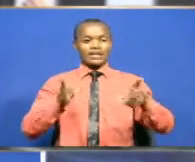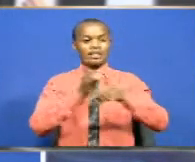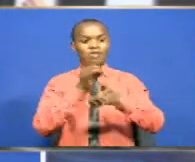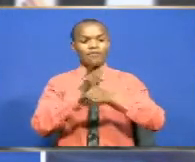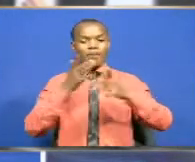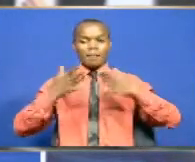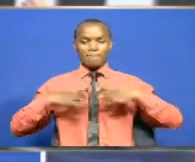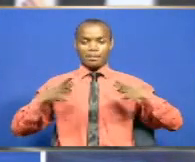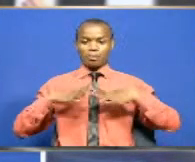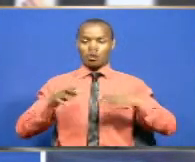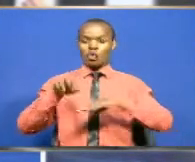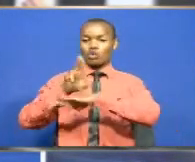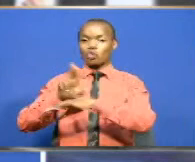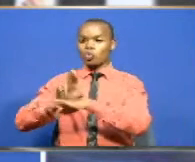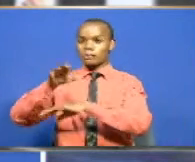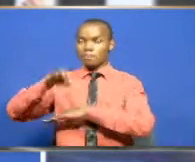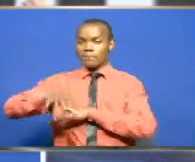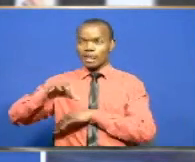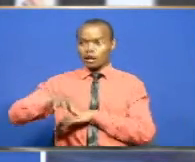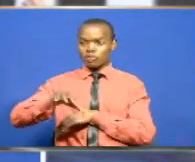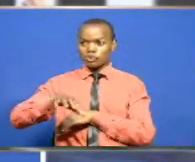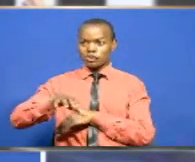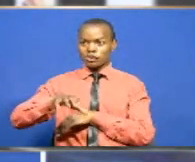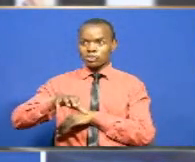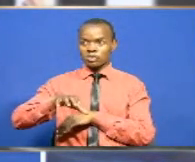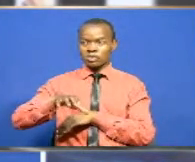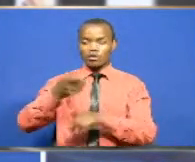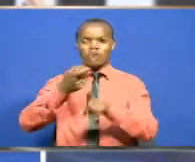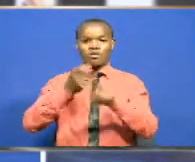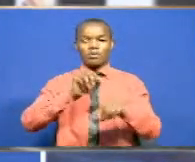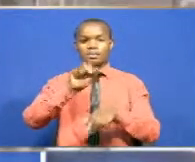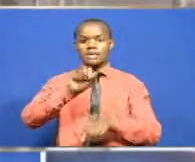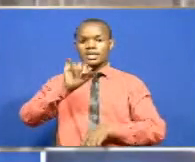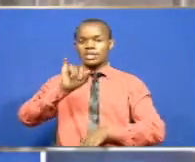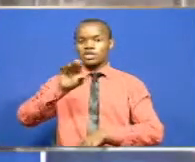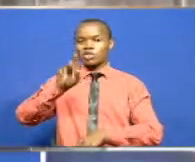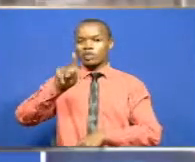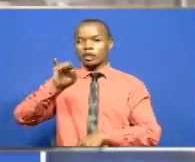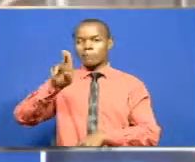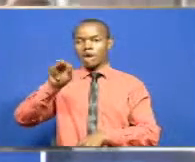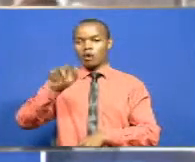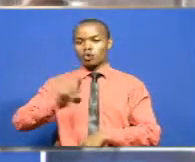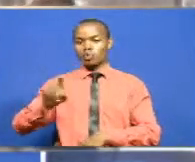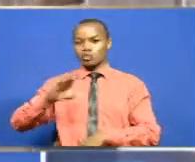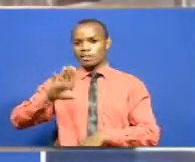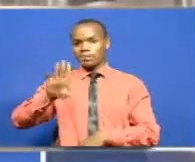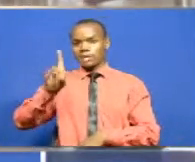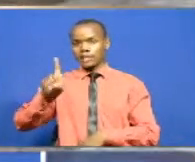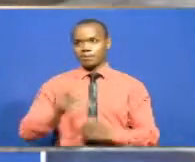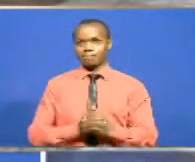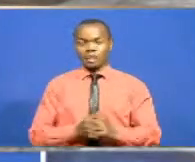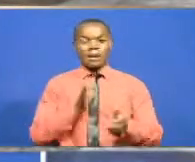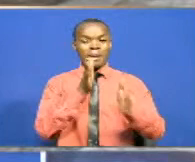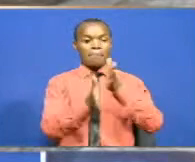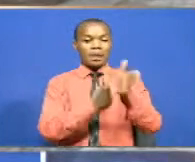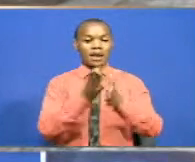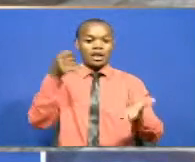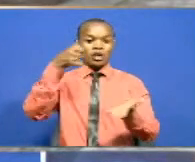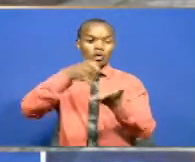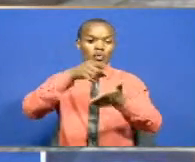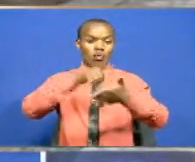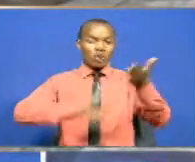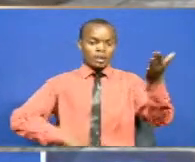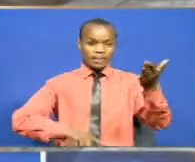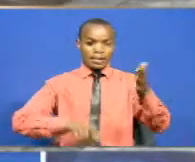to take matatu from Soikimau into CBD. Part of the plan involves a rail master plan,